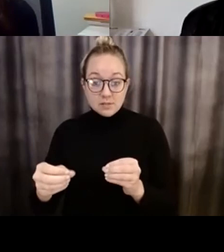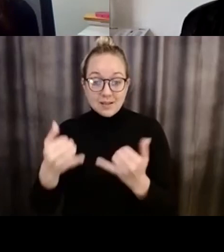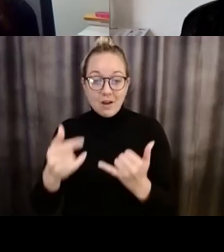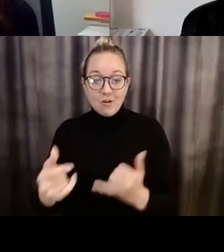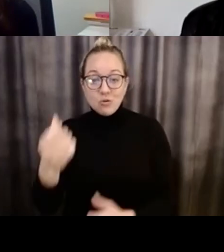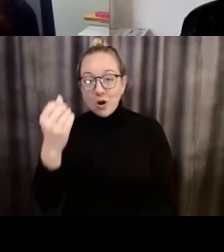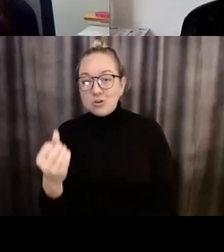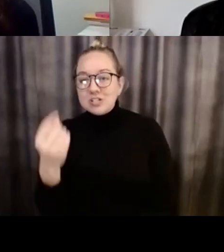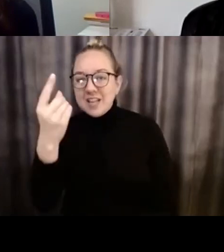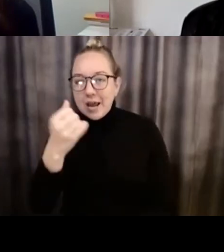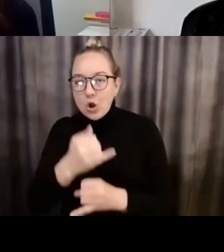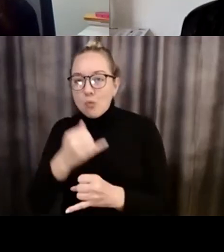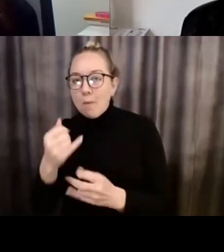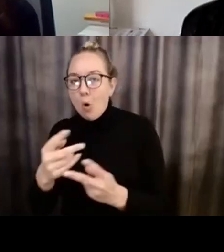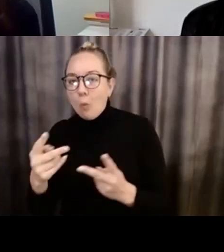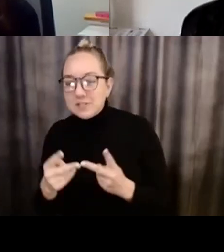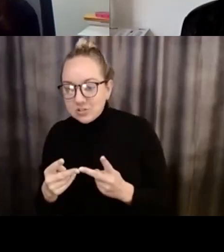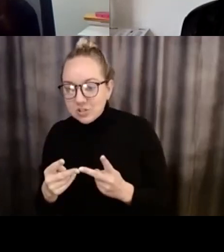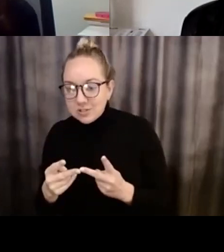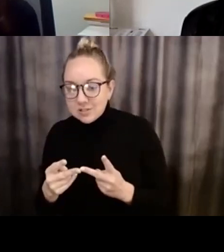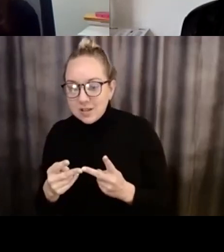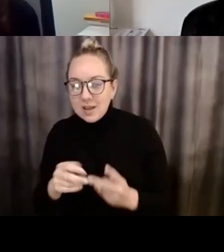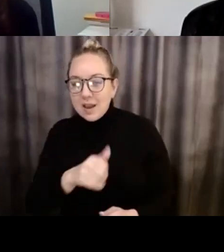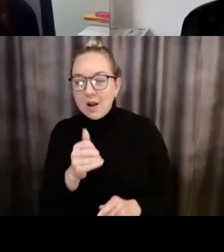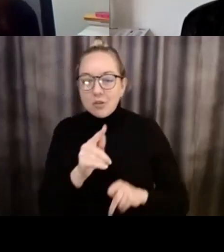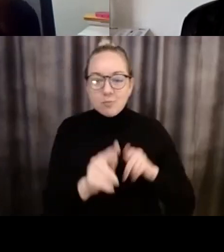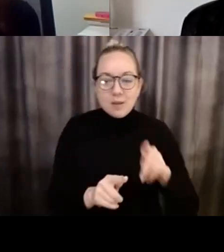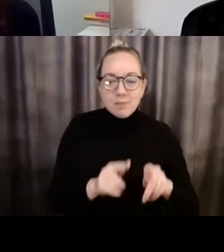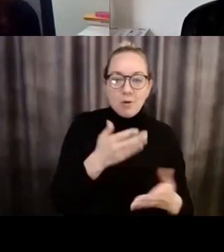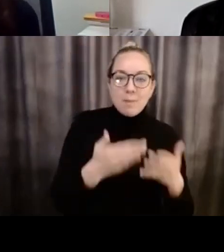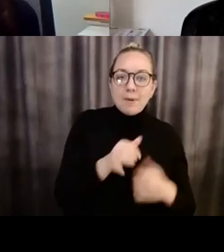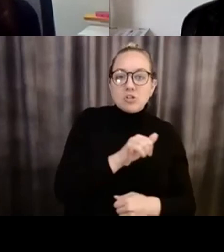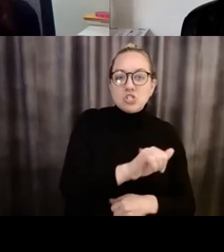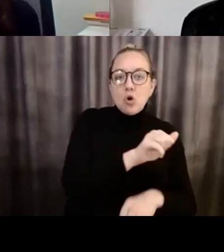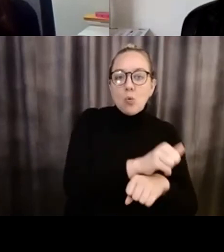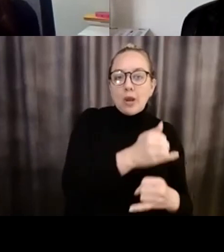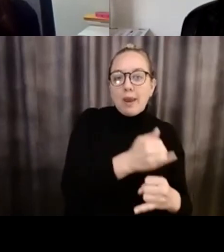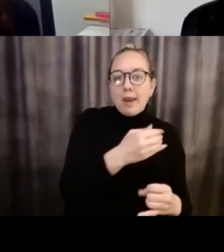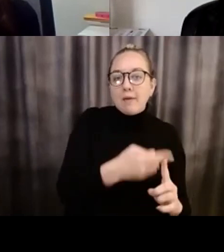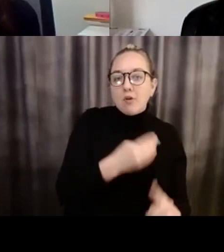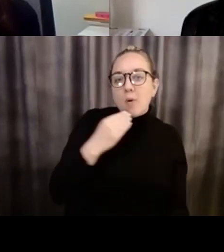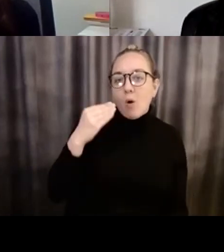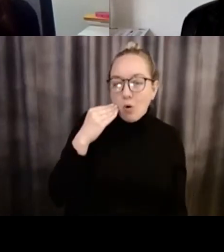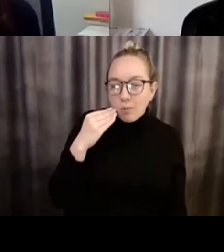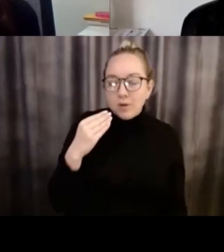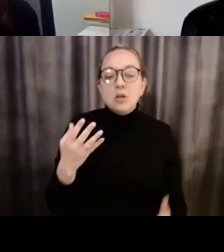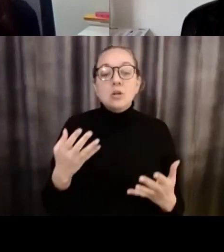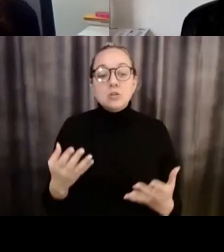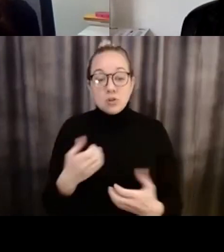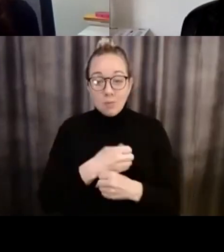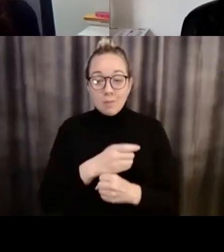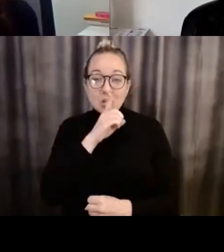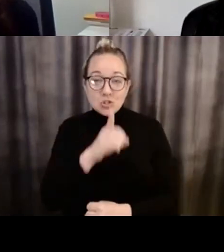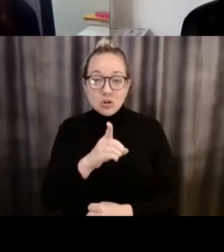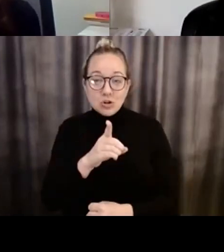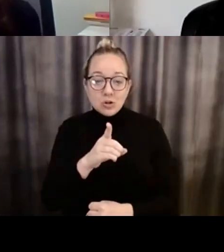in a leadership position, don't make others invisible. In my case, I really like to empower the women in my team. I mean, everybody in my